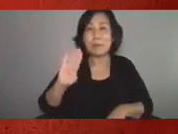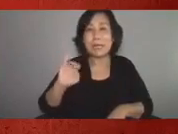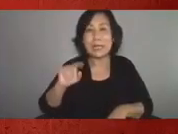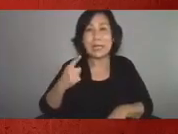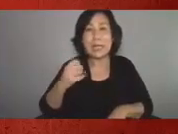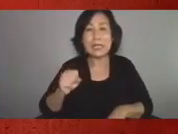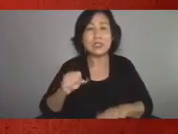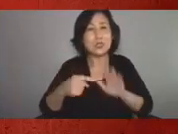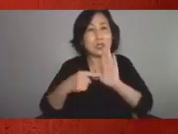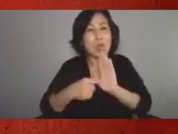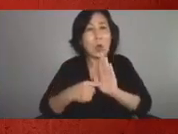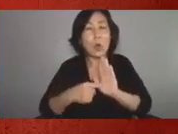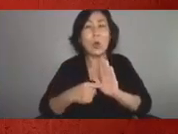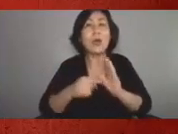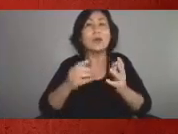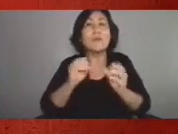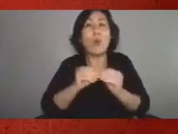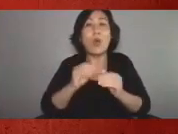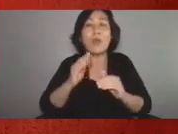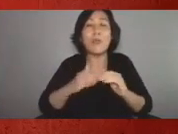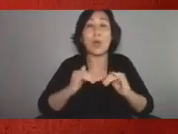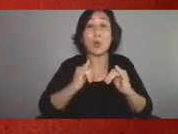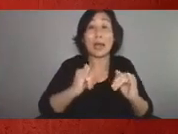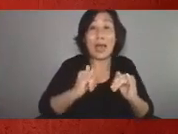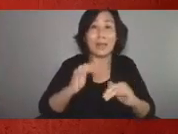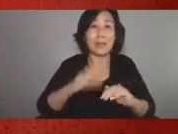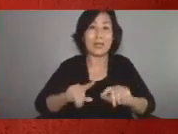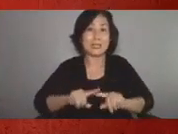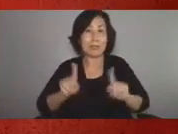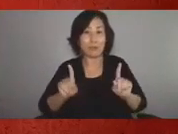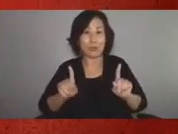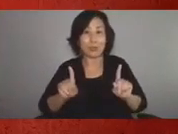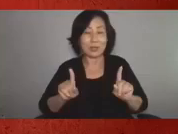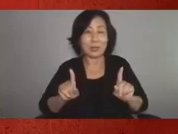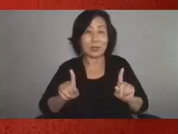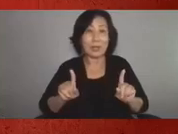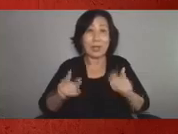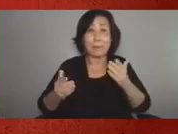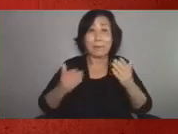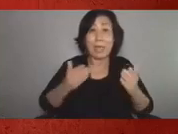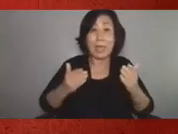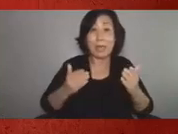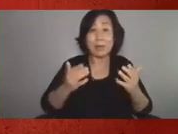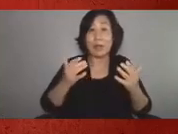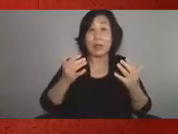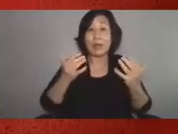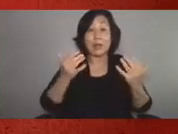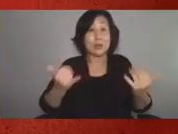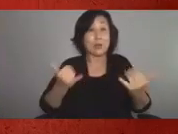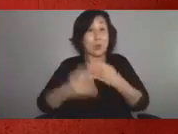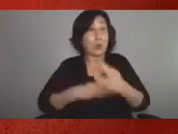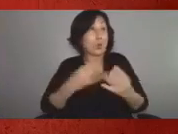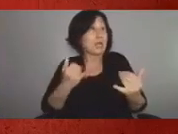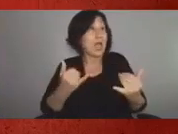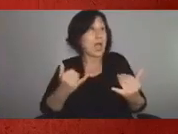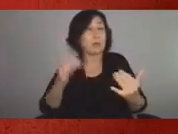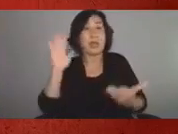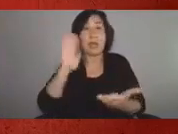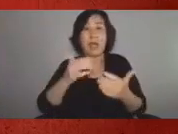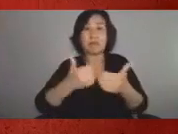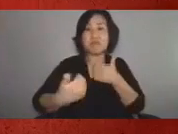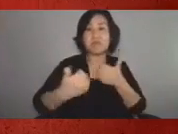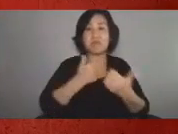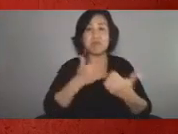much more that makes us alike and different, then maybe, you know, and if, you know, and maybe these days won't be so